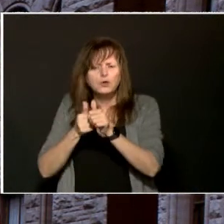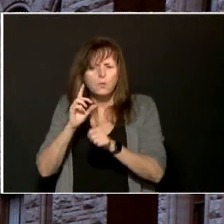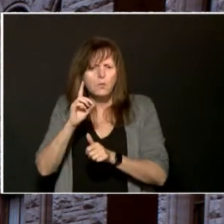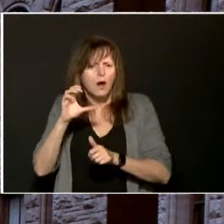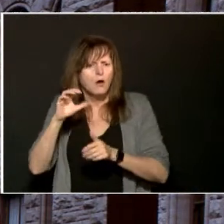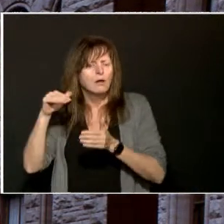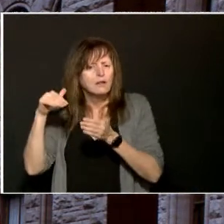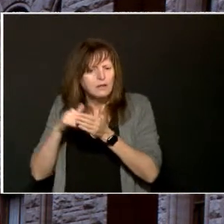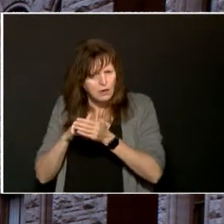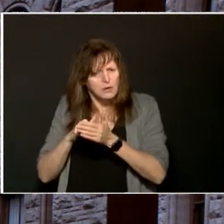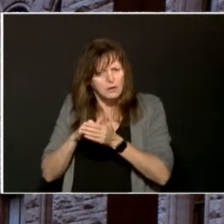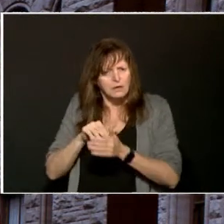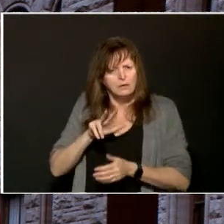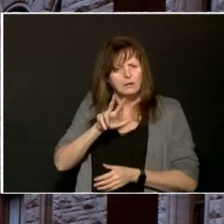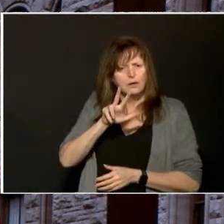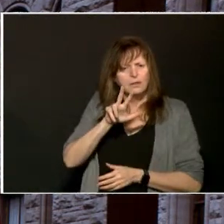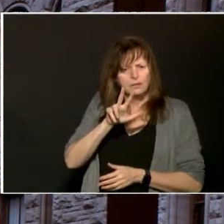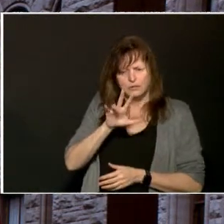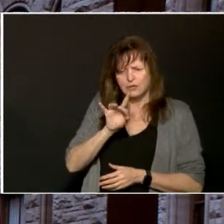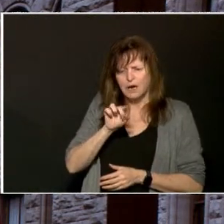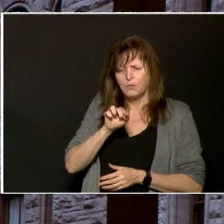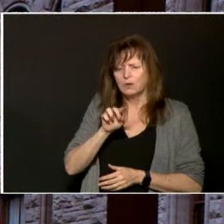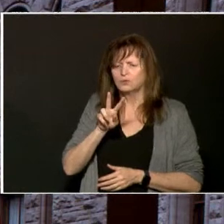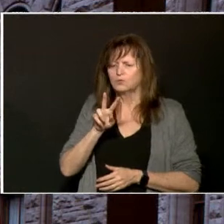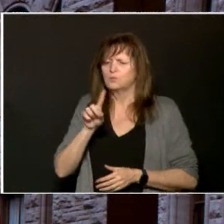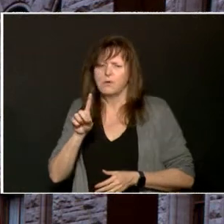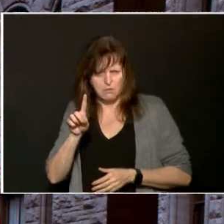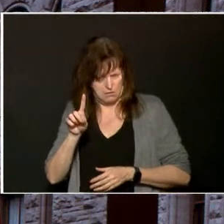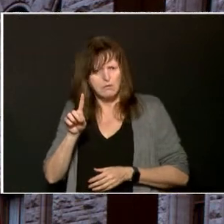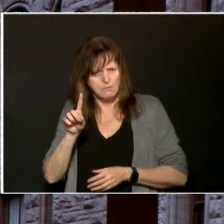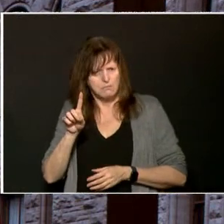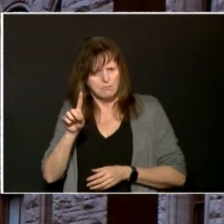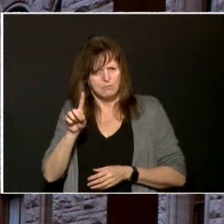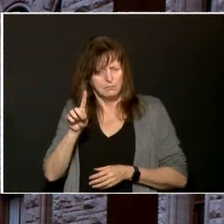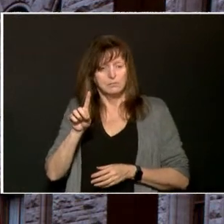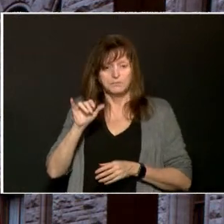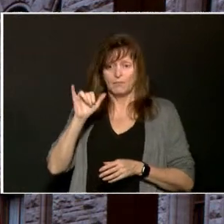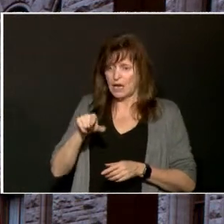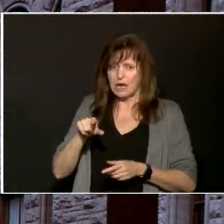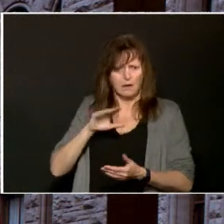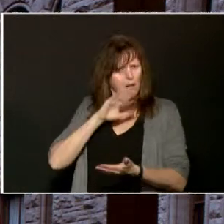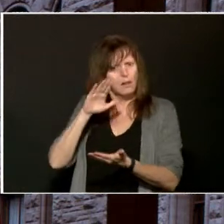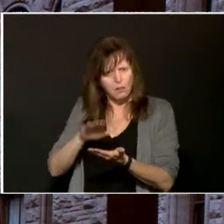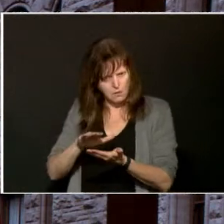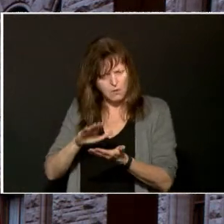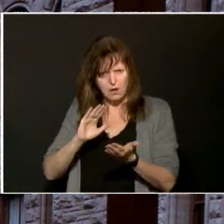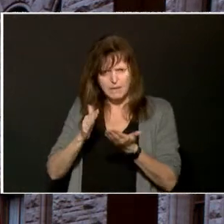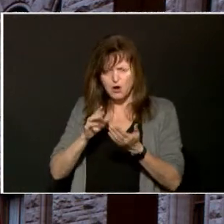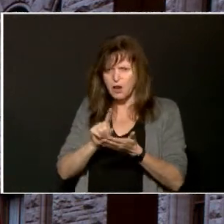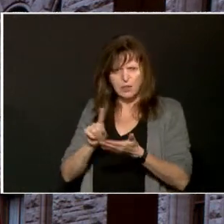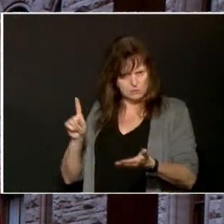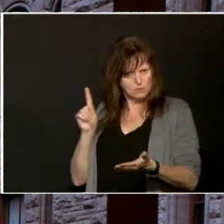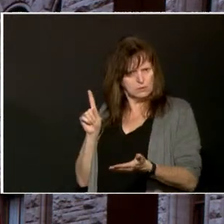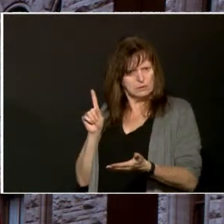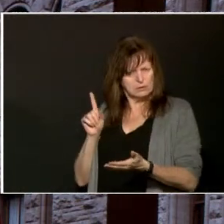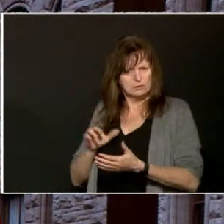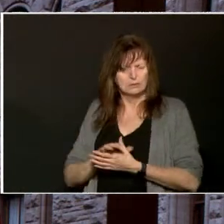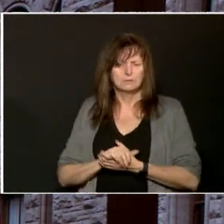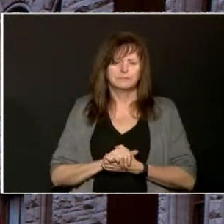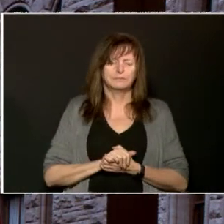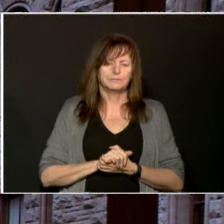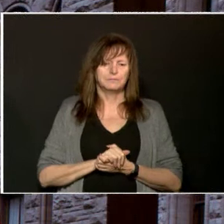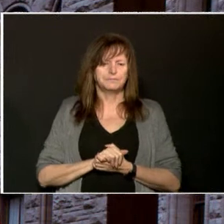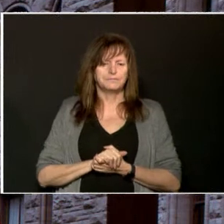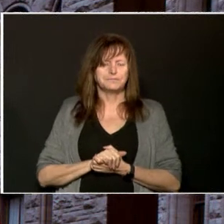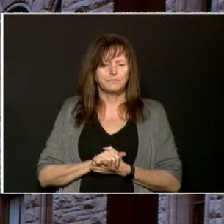is down about 32% from last week's data. We do continue, as Dr. Brown